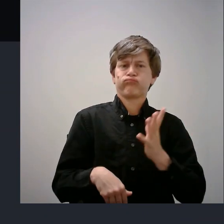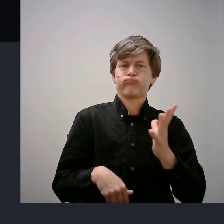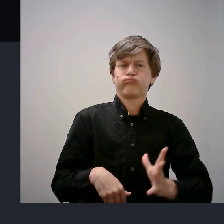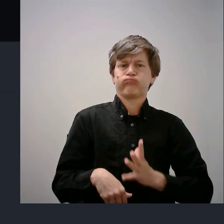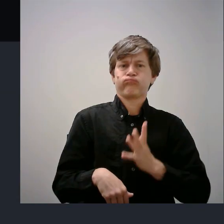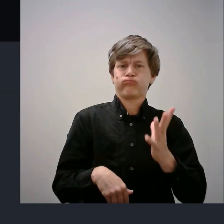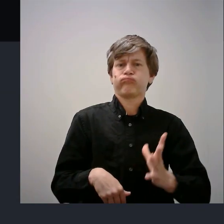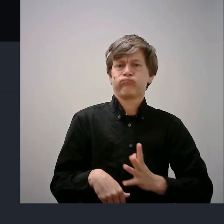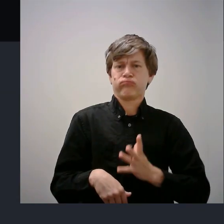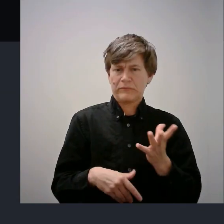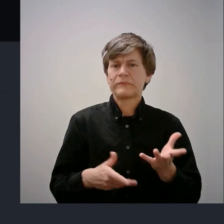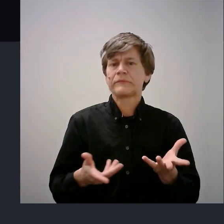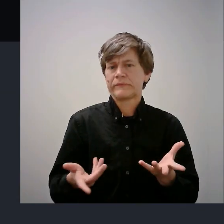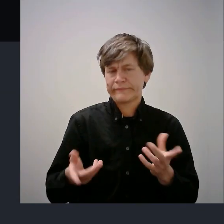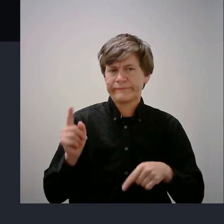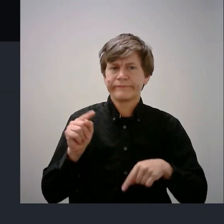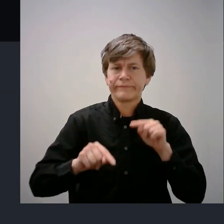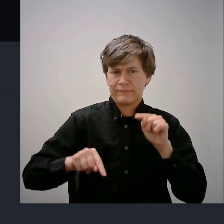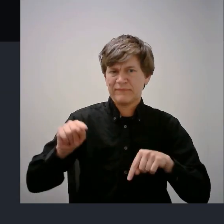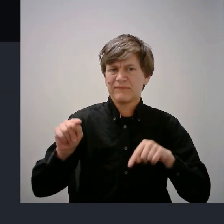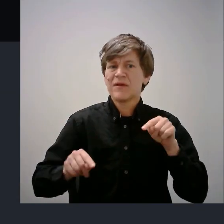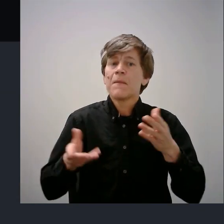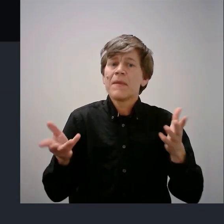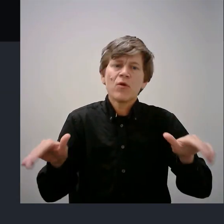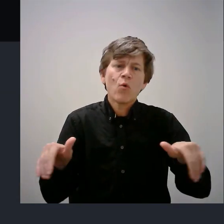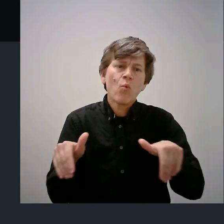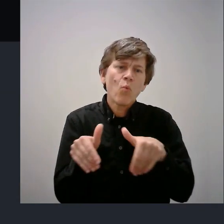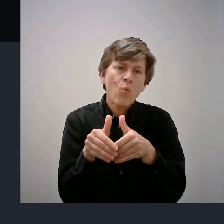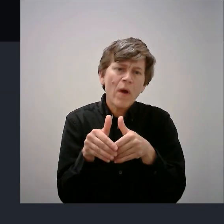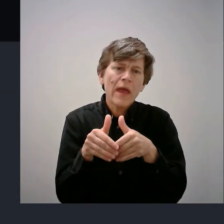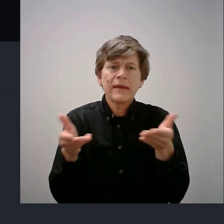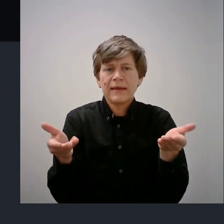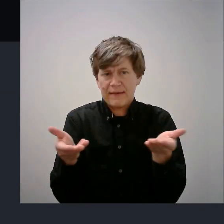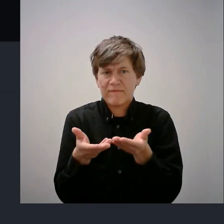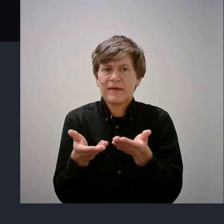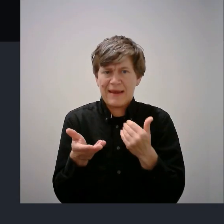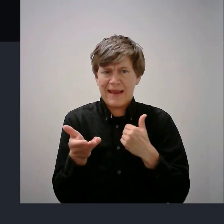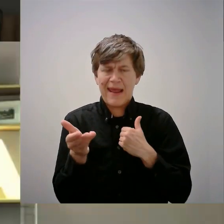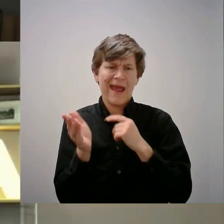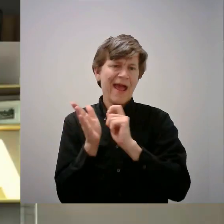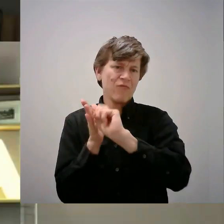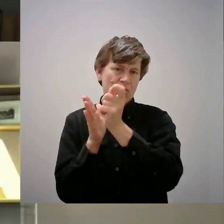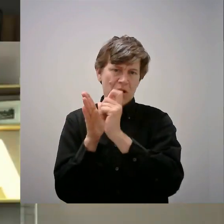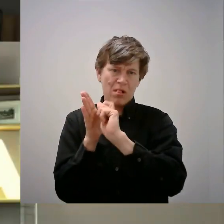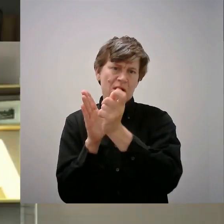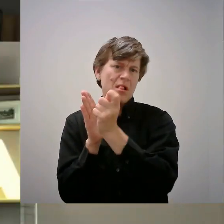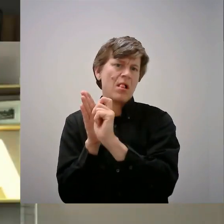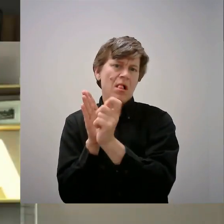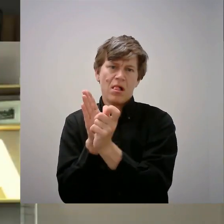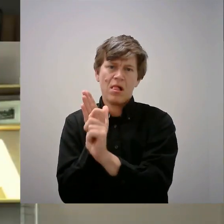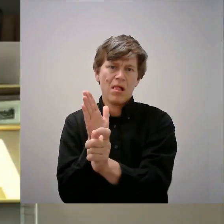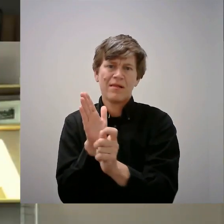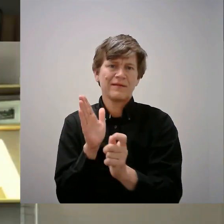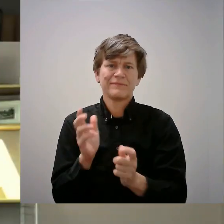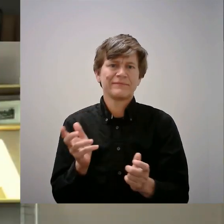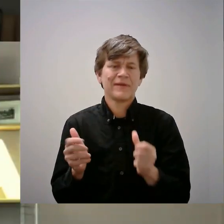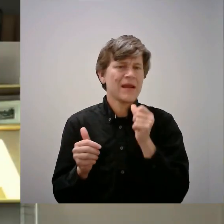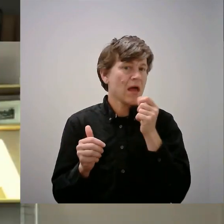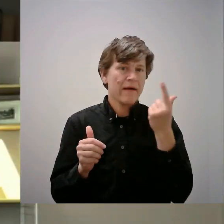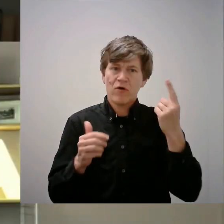would typically find on a wedding invitation or something very noble. They won't work for body